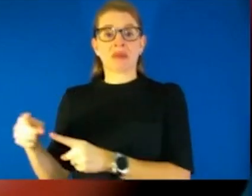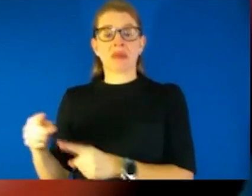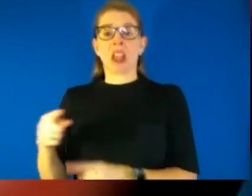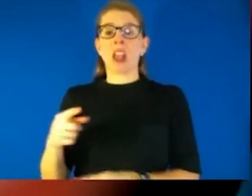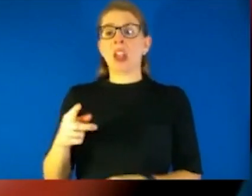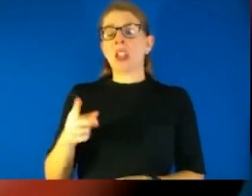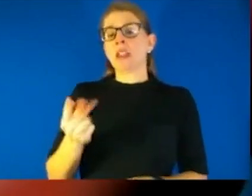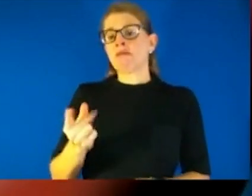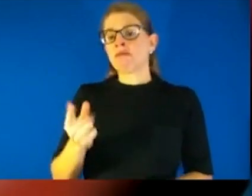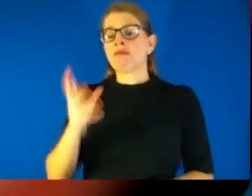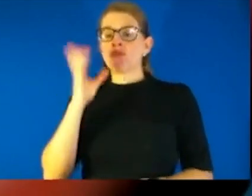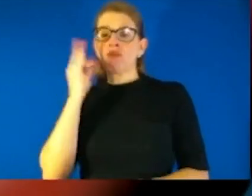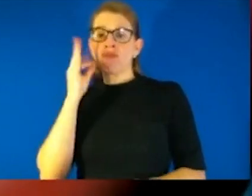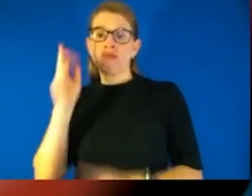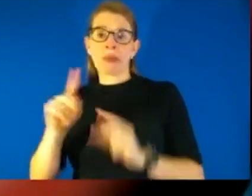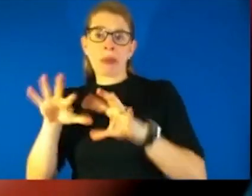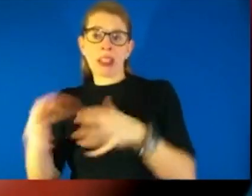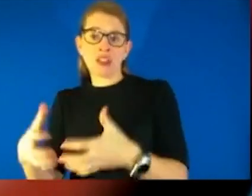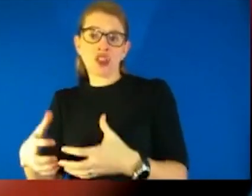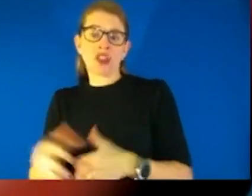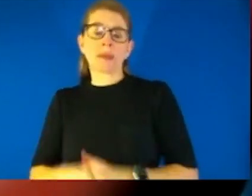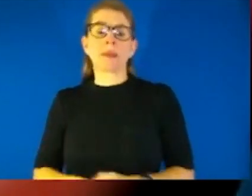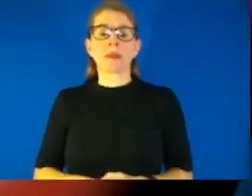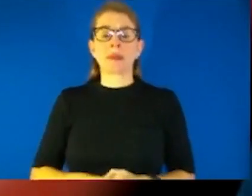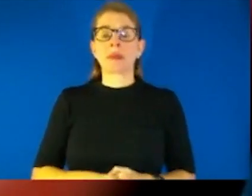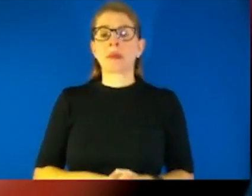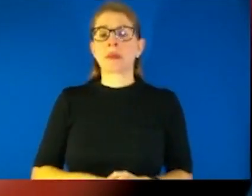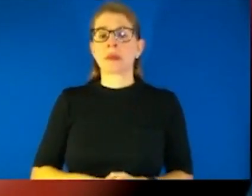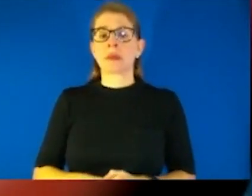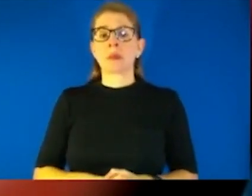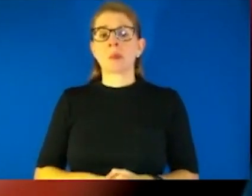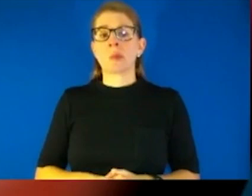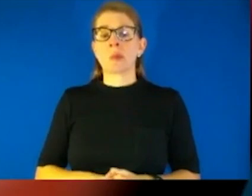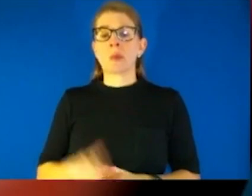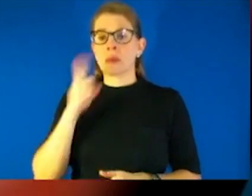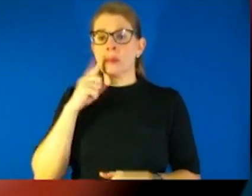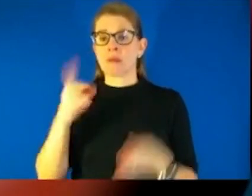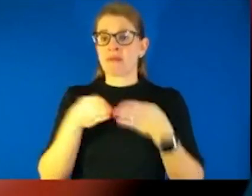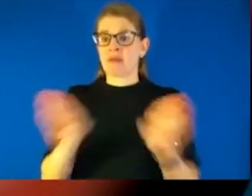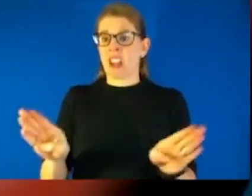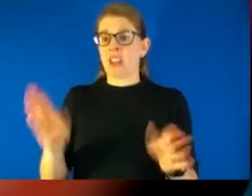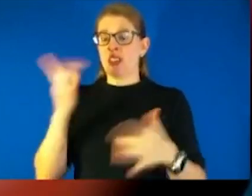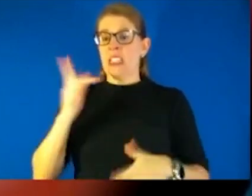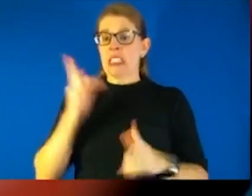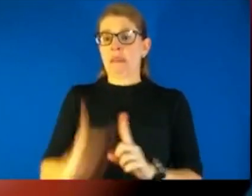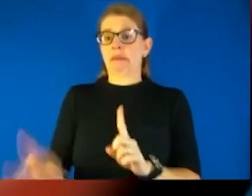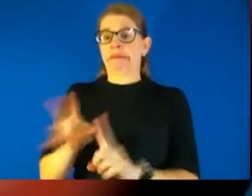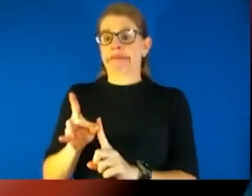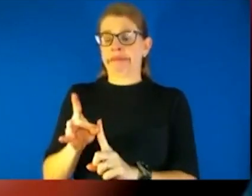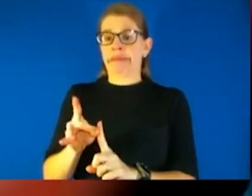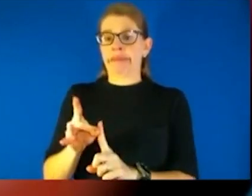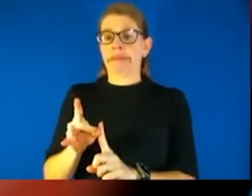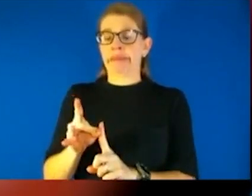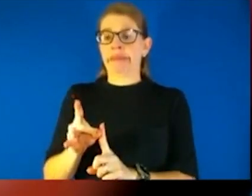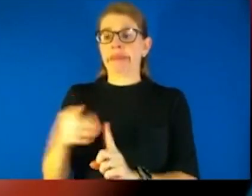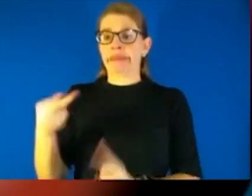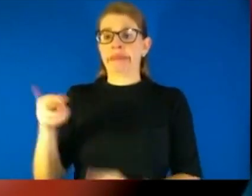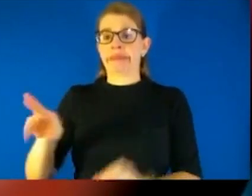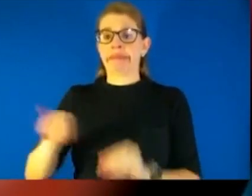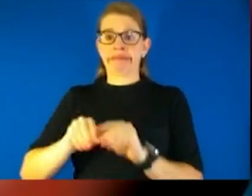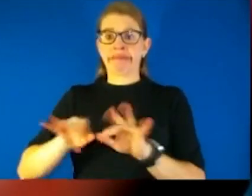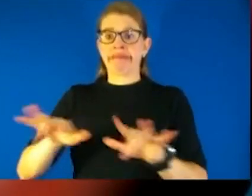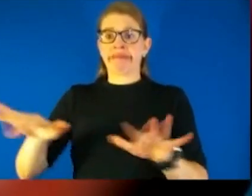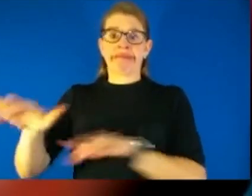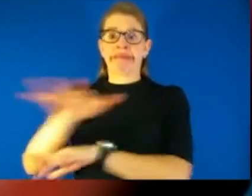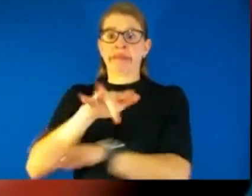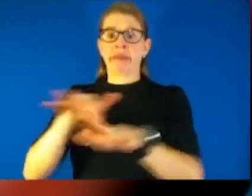population. And I think that the chance to get one of these general diseases, which are circulating in cats